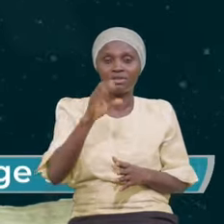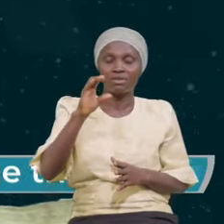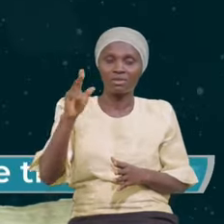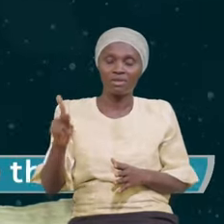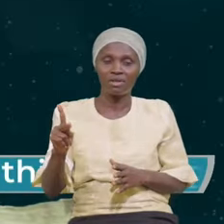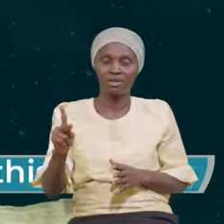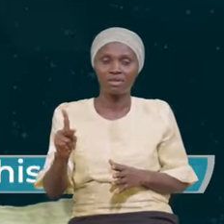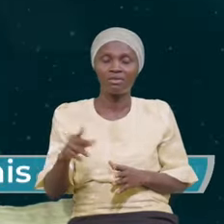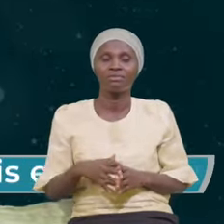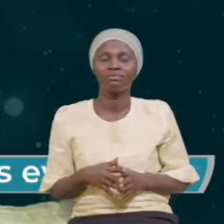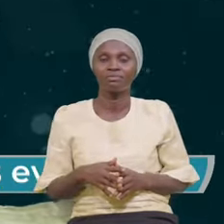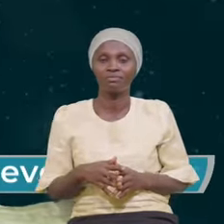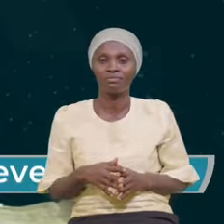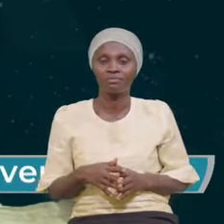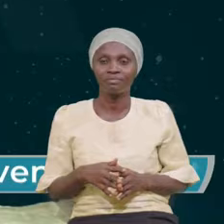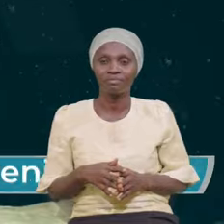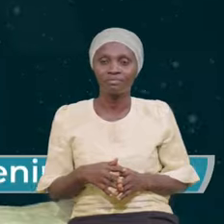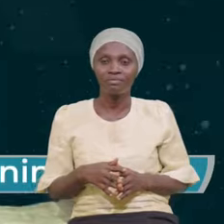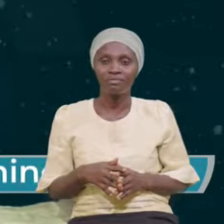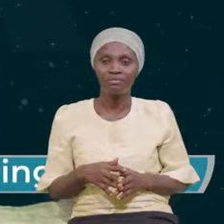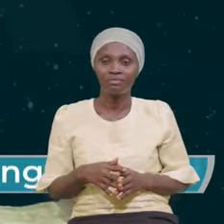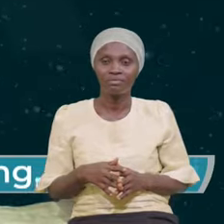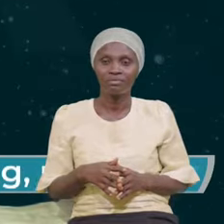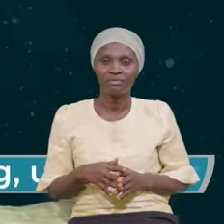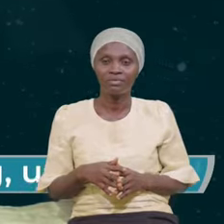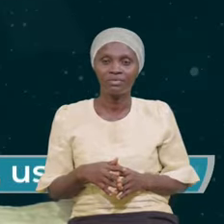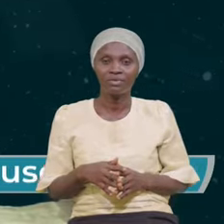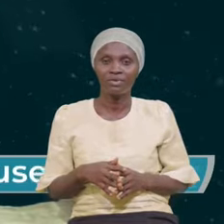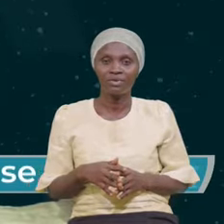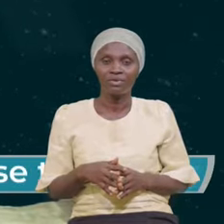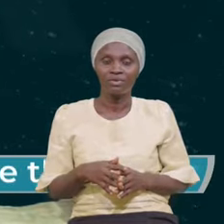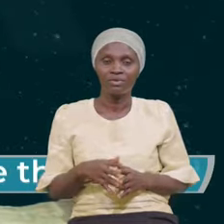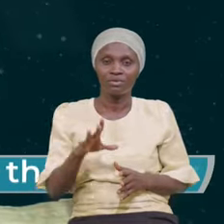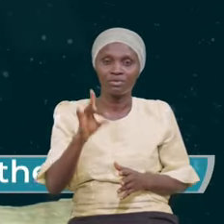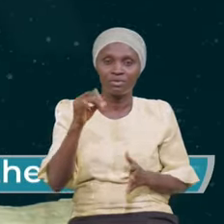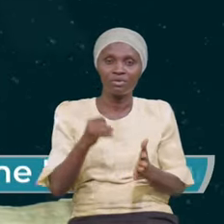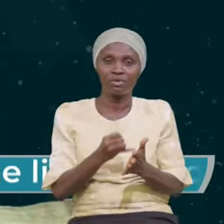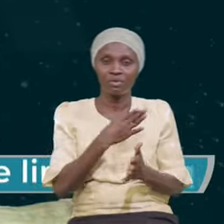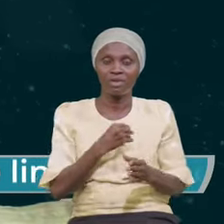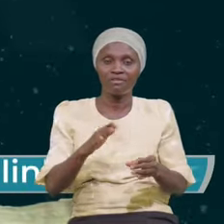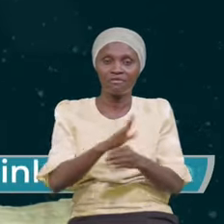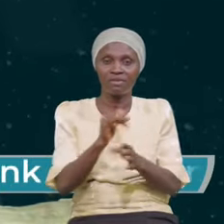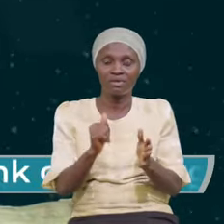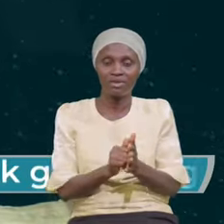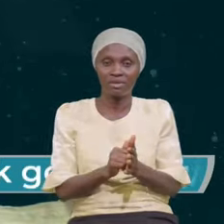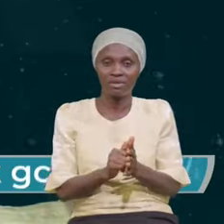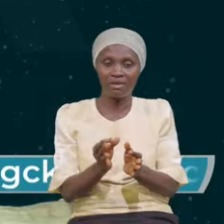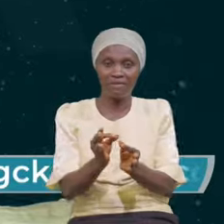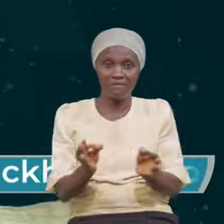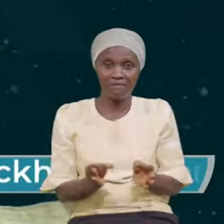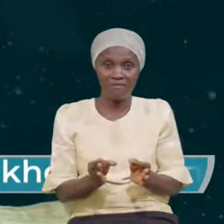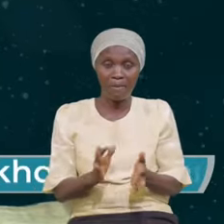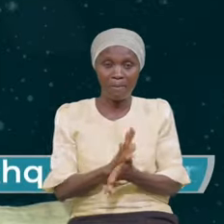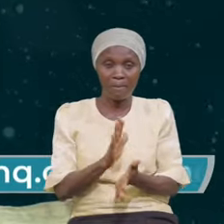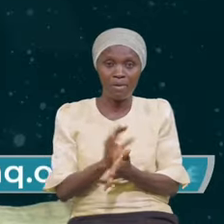gckhq.org/connect below your player click it and fill the form so we can assist you